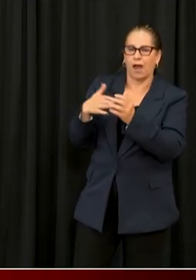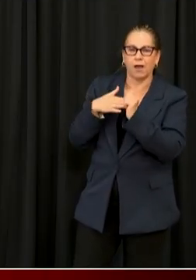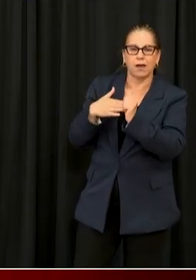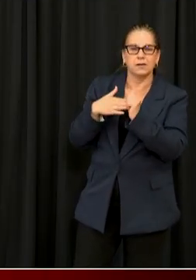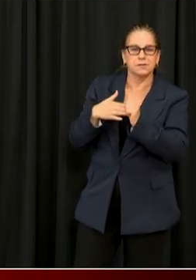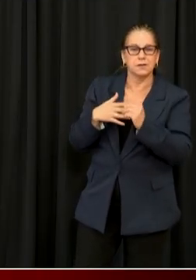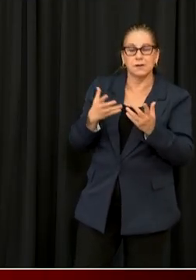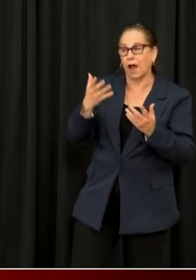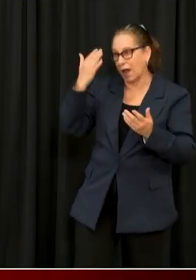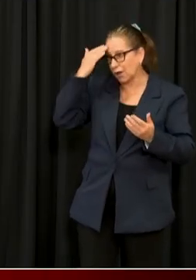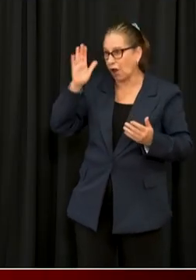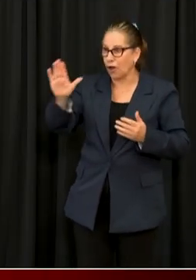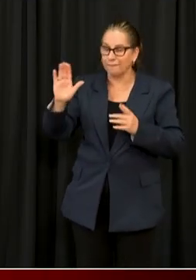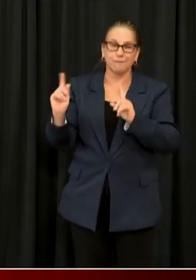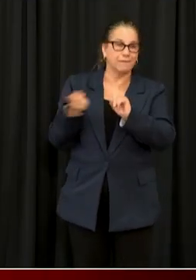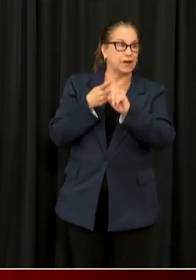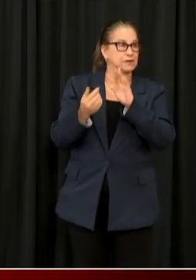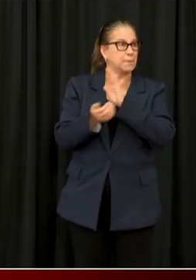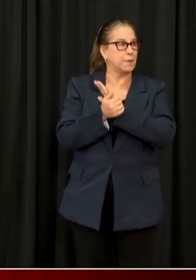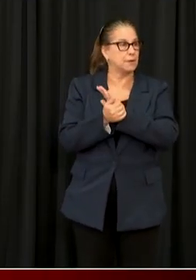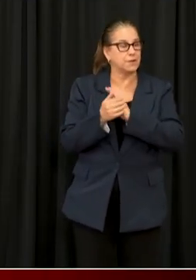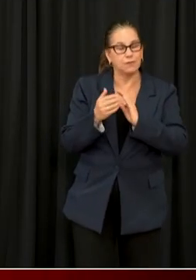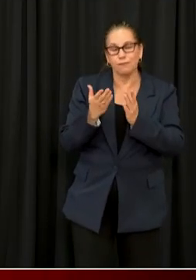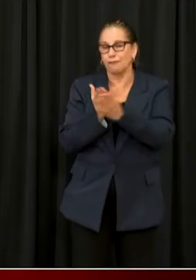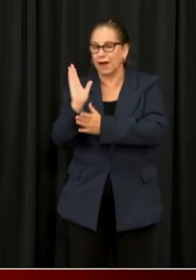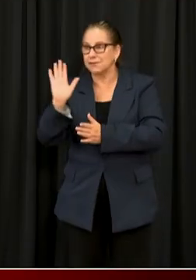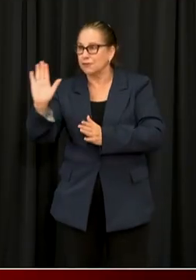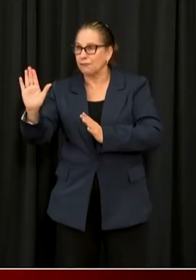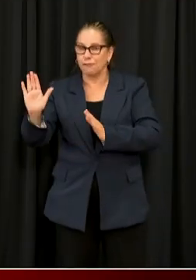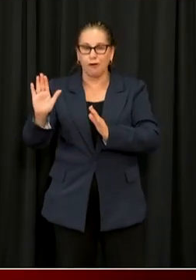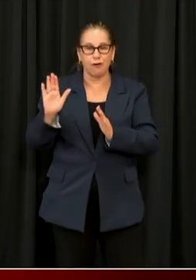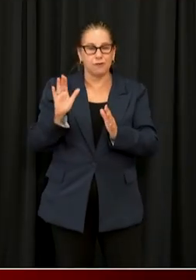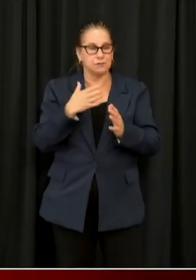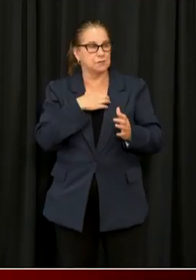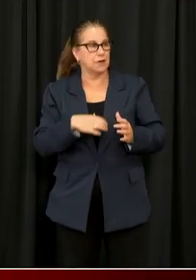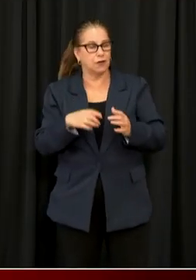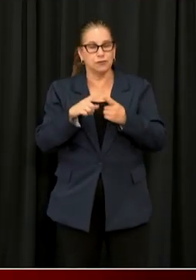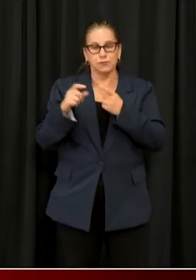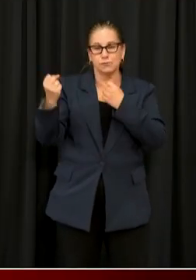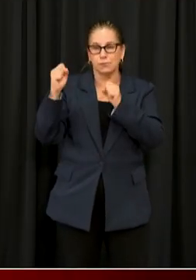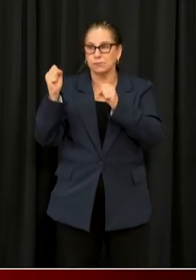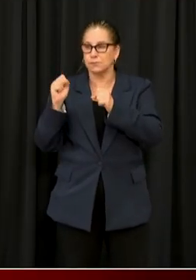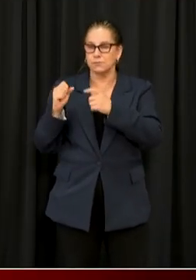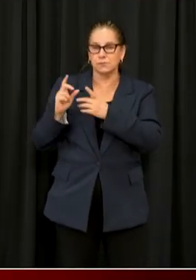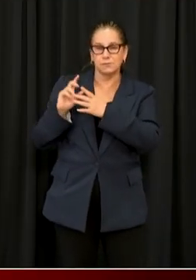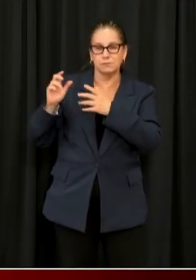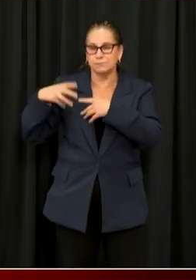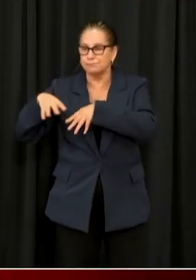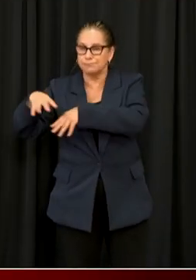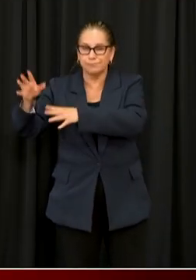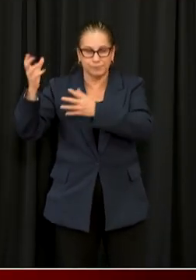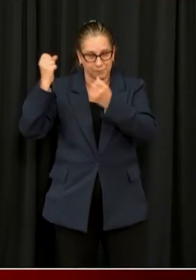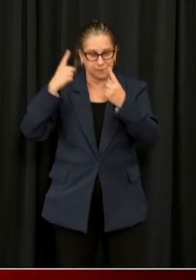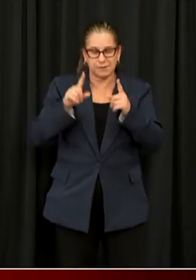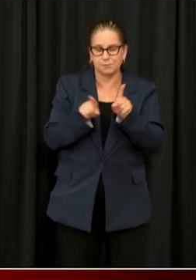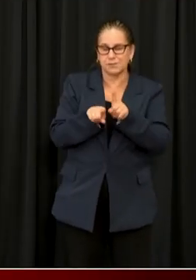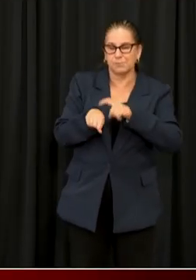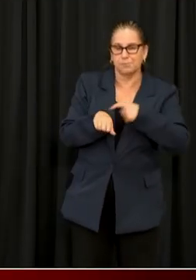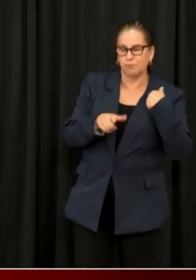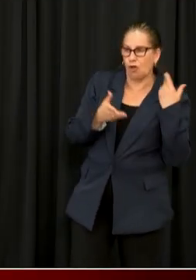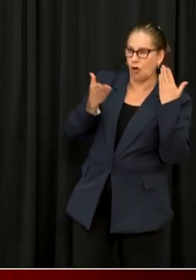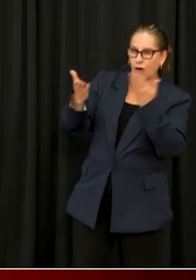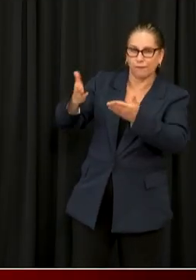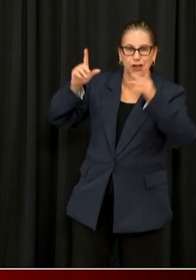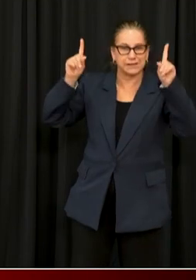have also responded in kind with offering testing for folks, and also giving